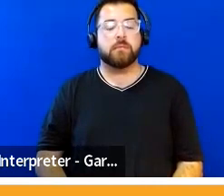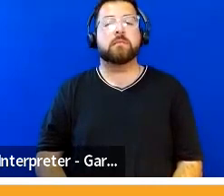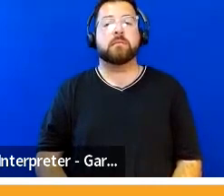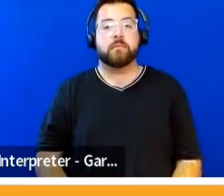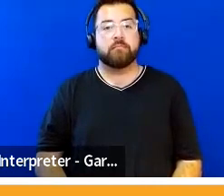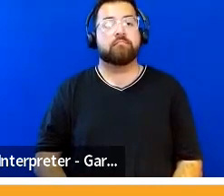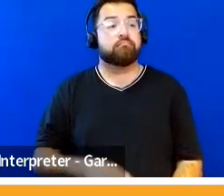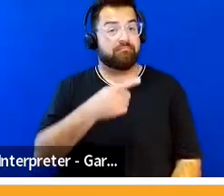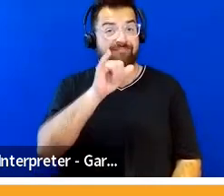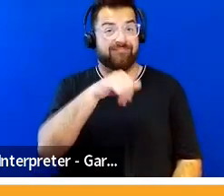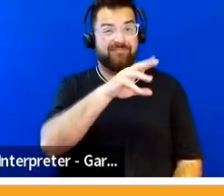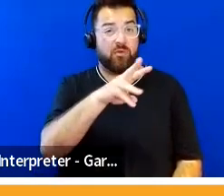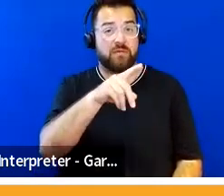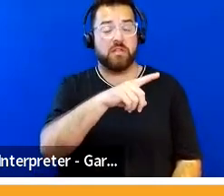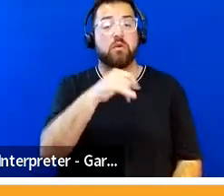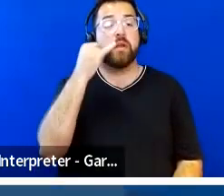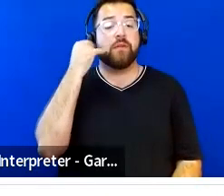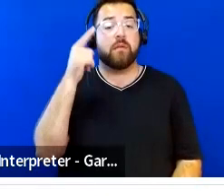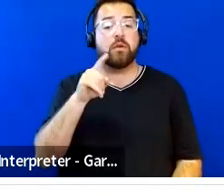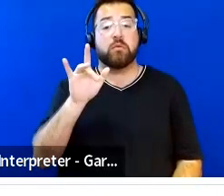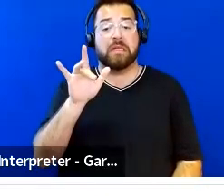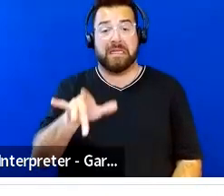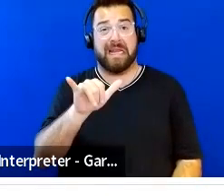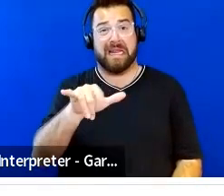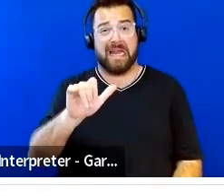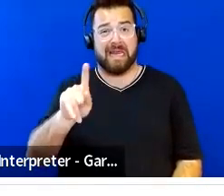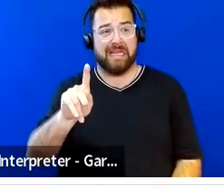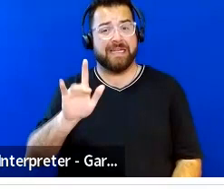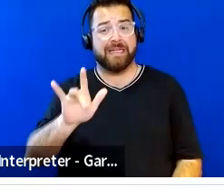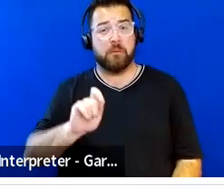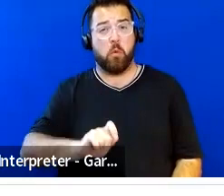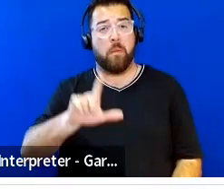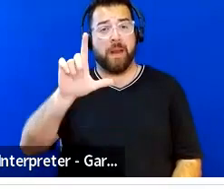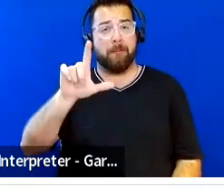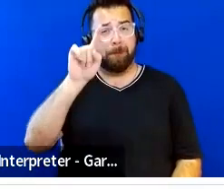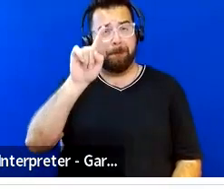So yeah, so open up that first